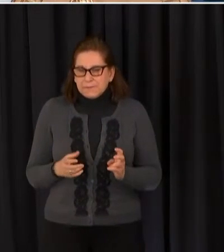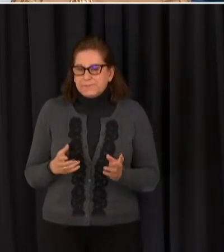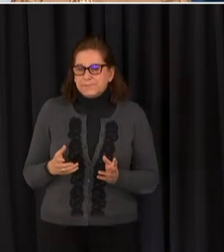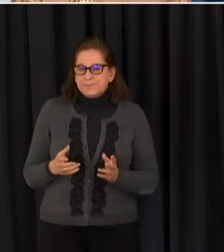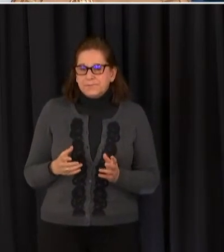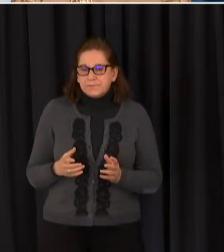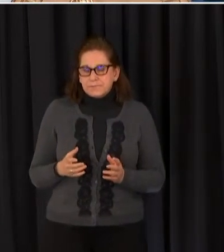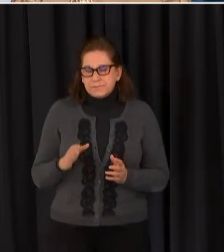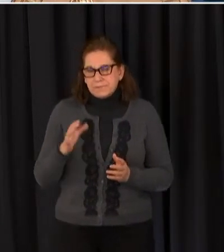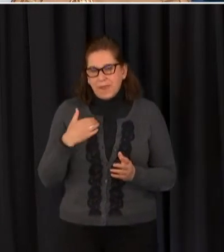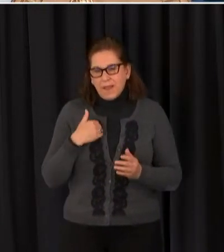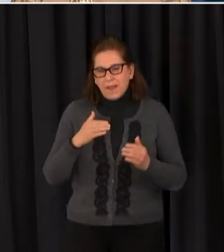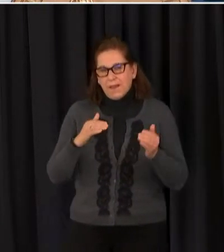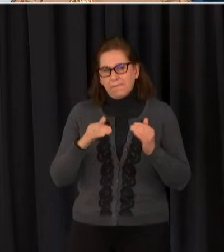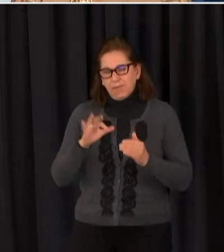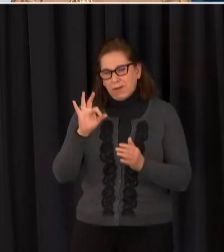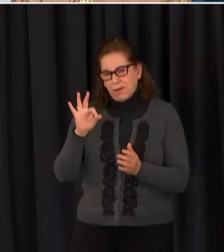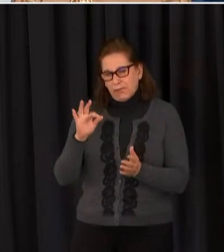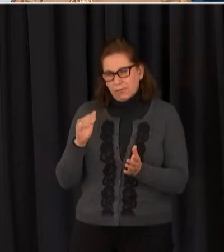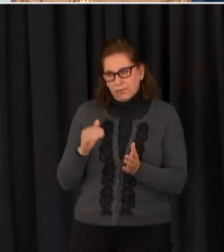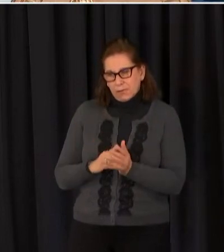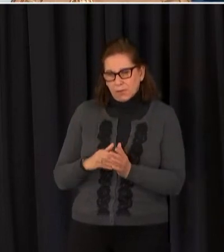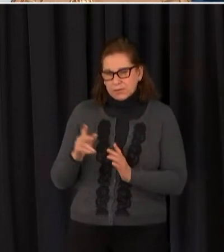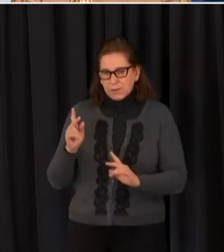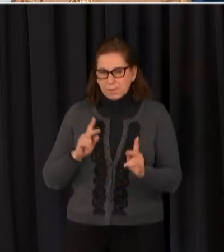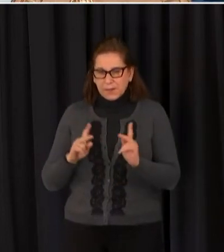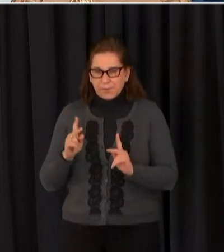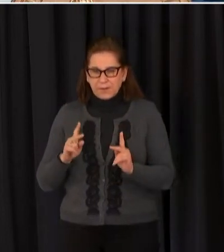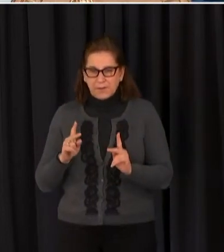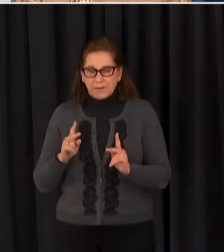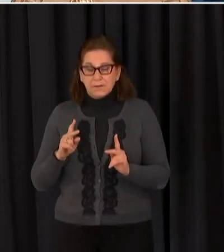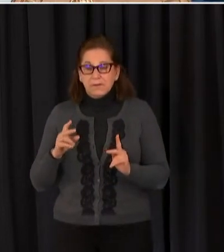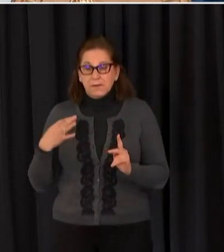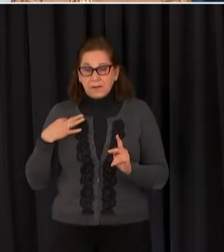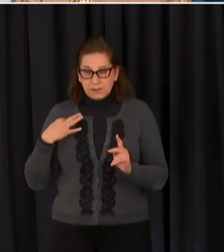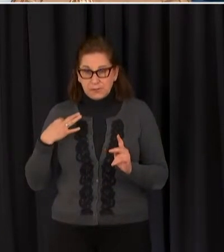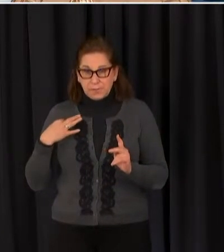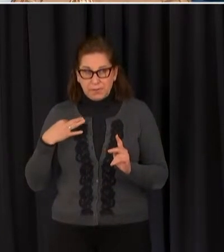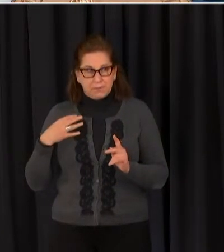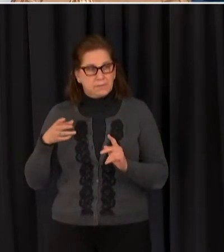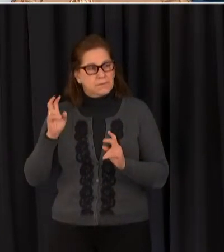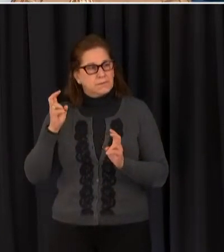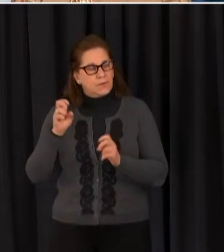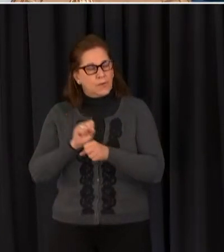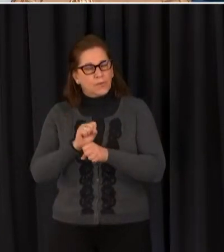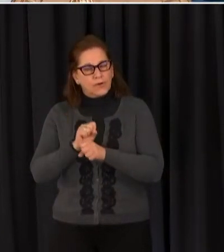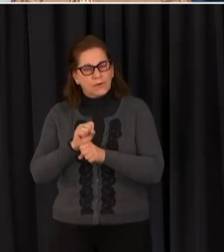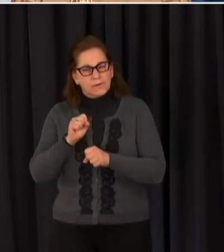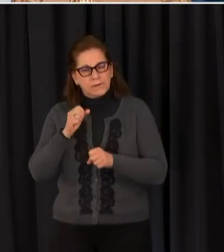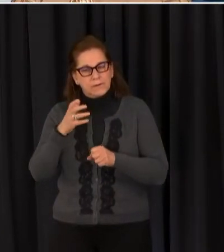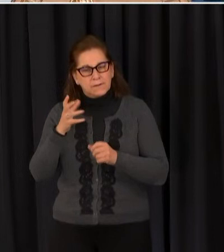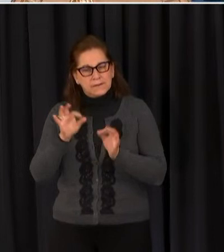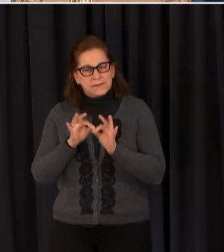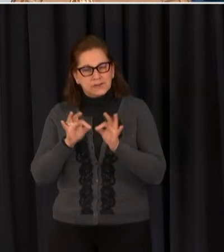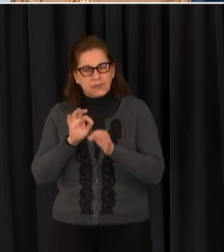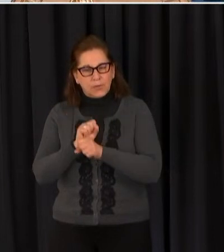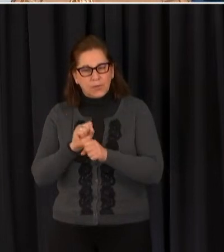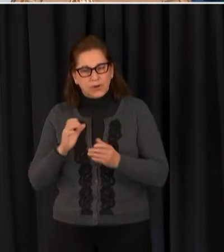about 9,000 people who are in the eligible workforce, and